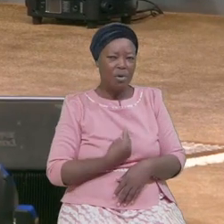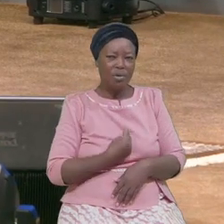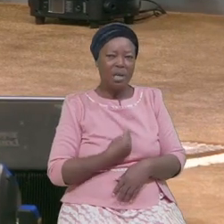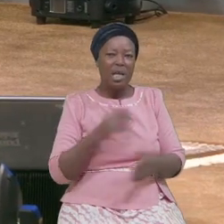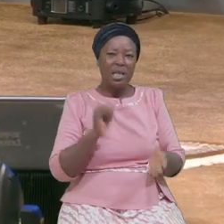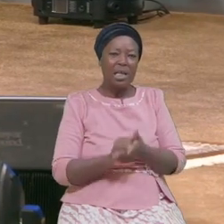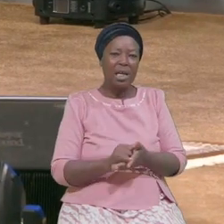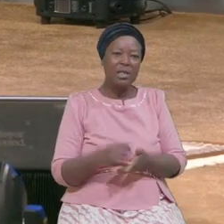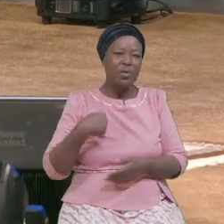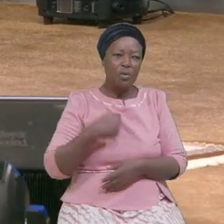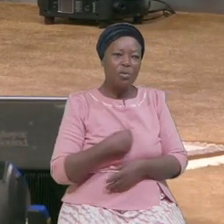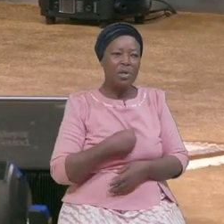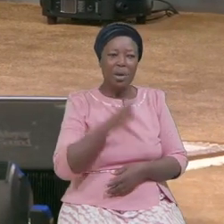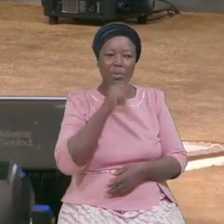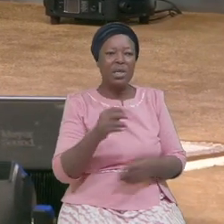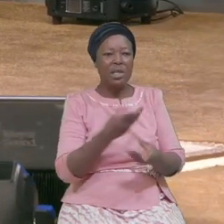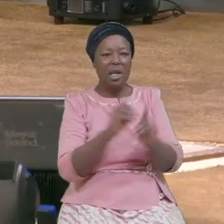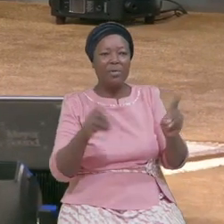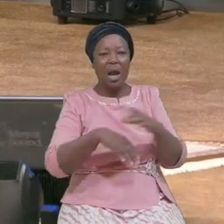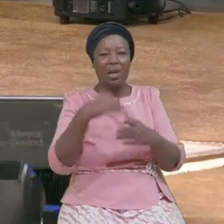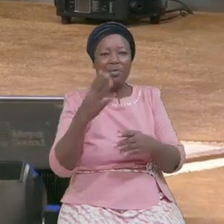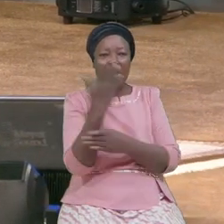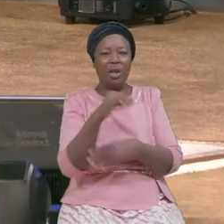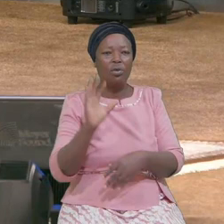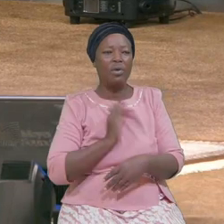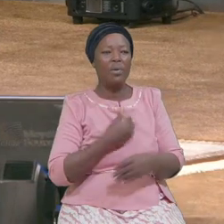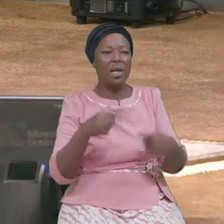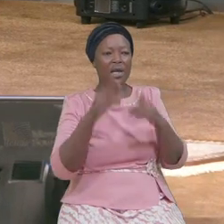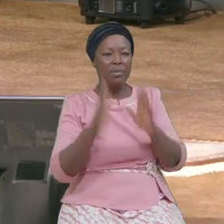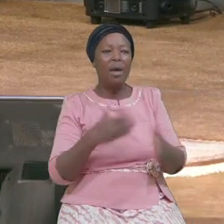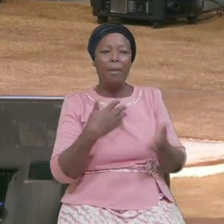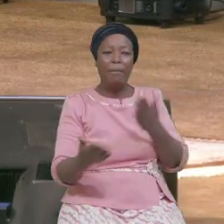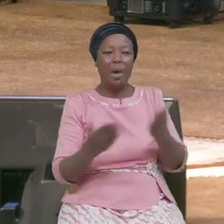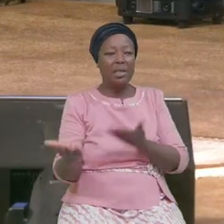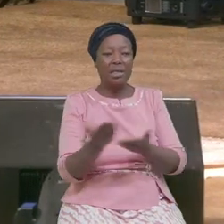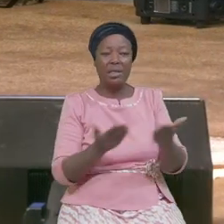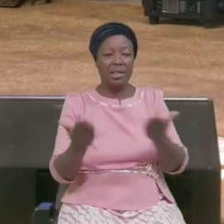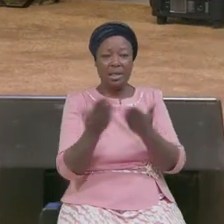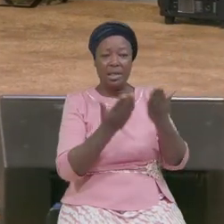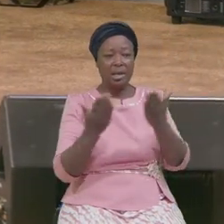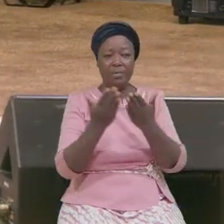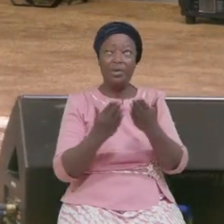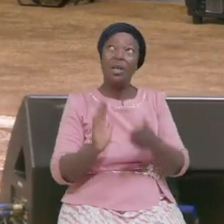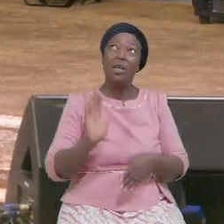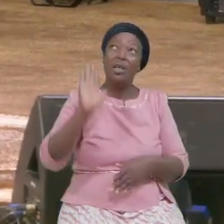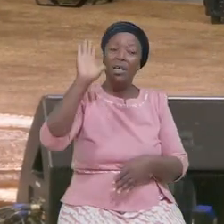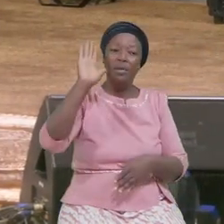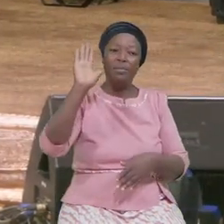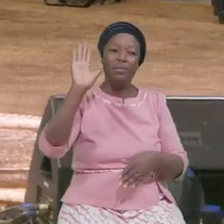we, being delivered out of the hand of our enemies, might serve